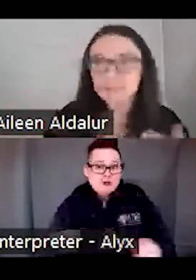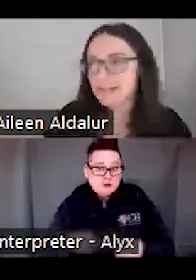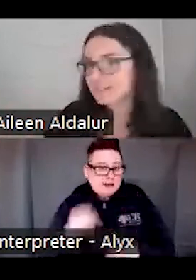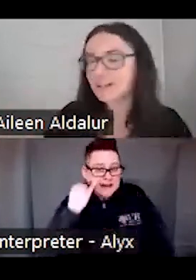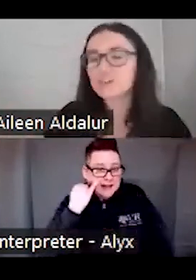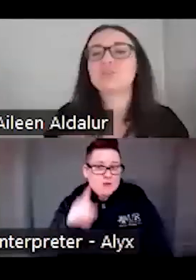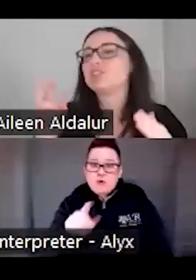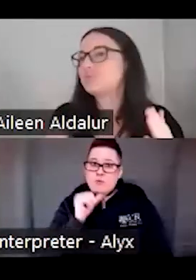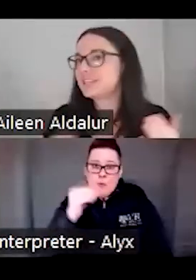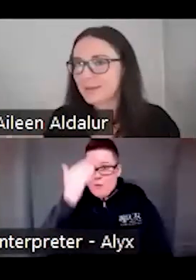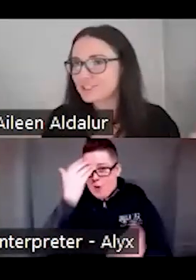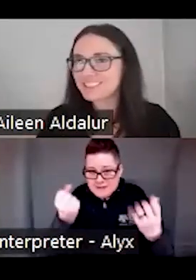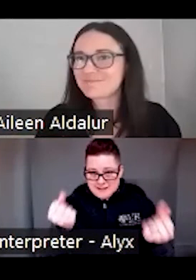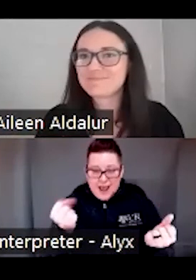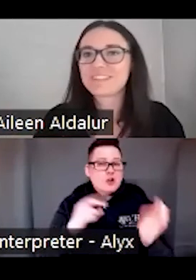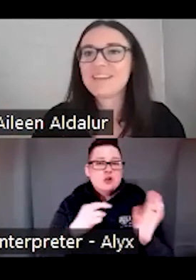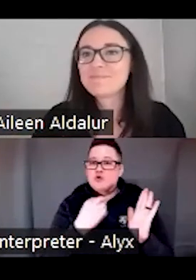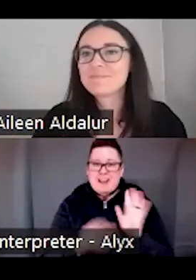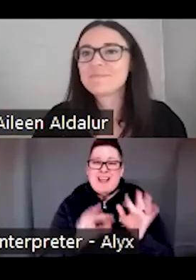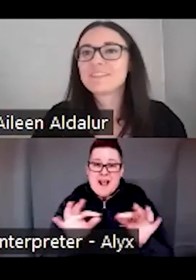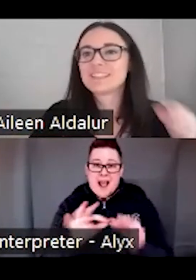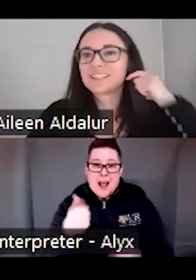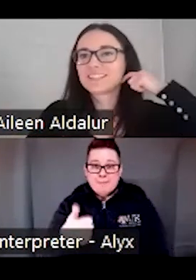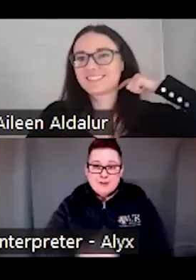not fluent in ASL, you can just read the caption, okay?